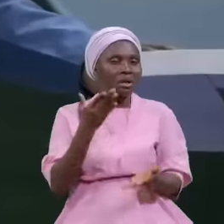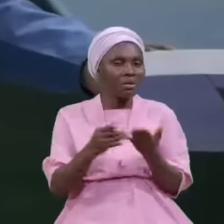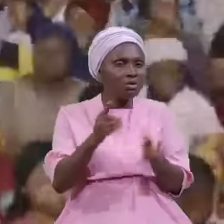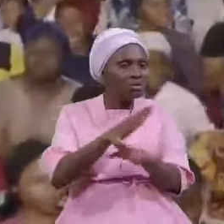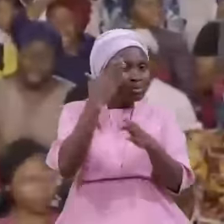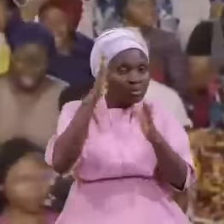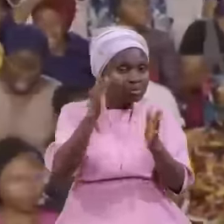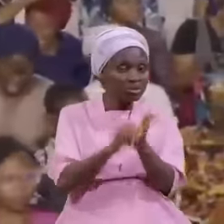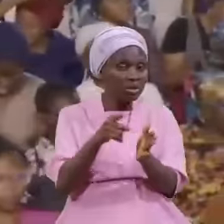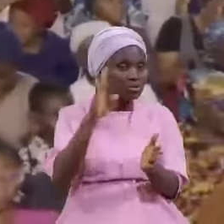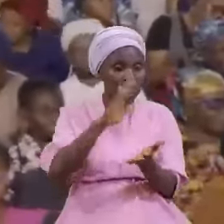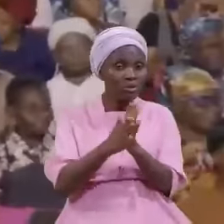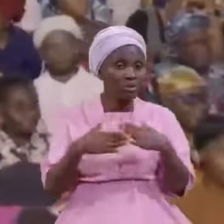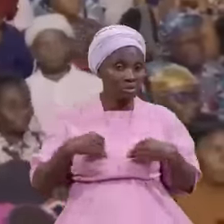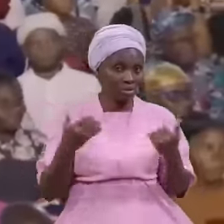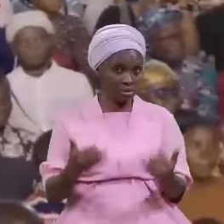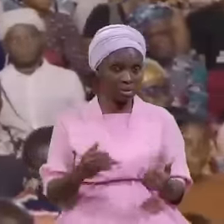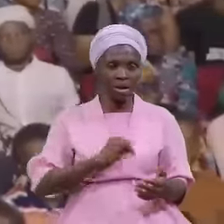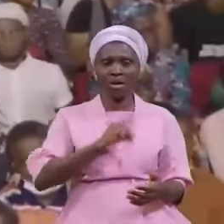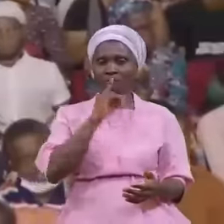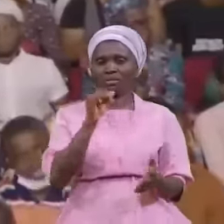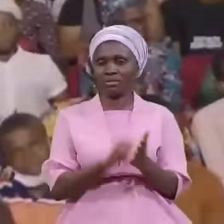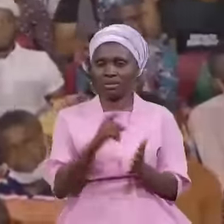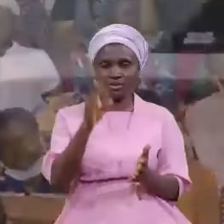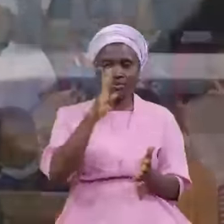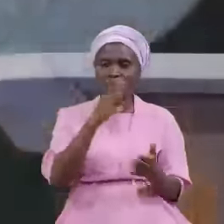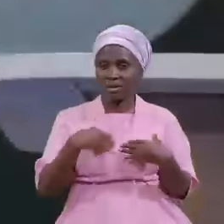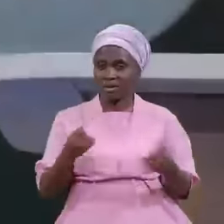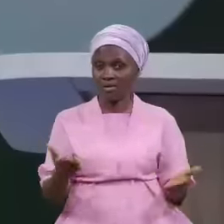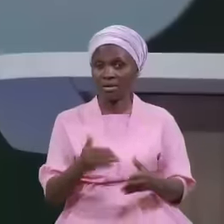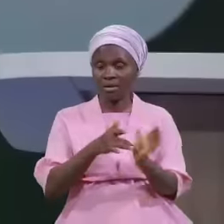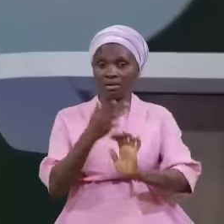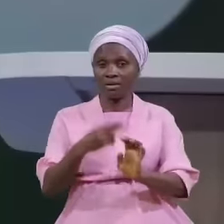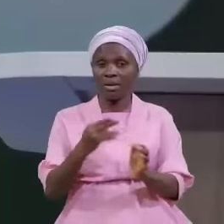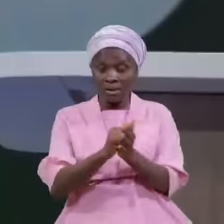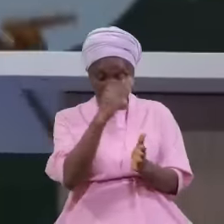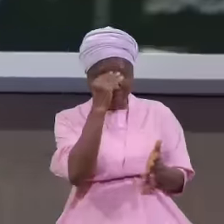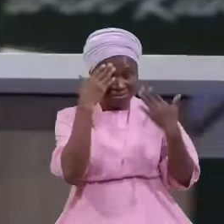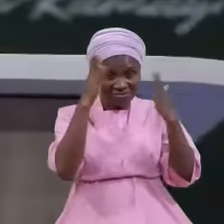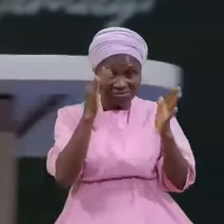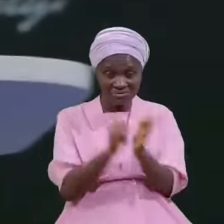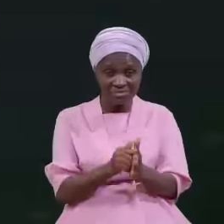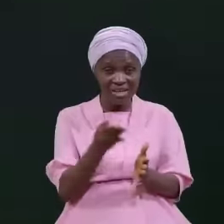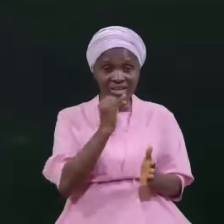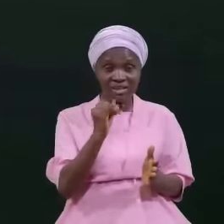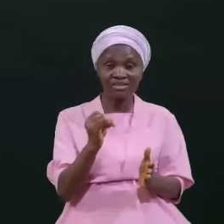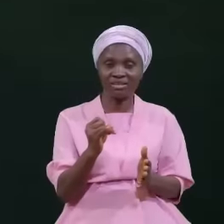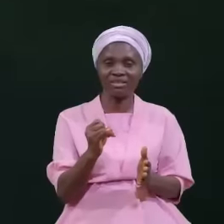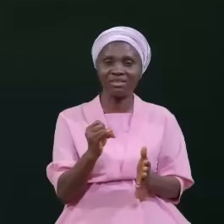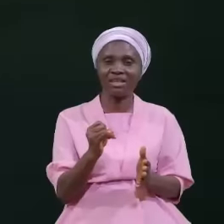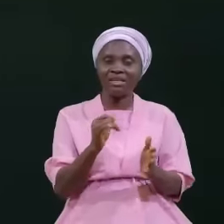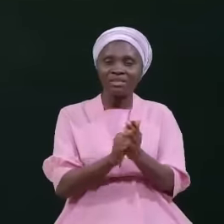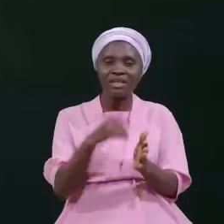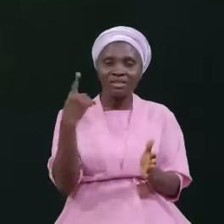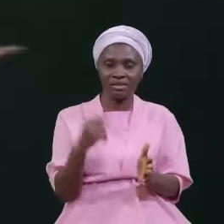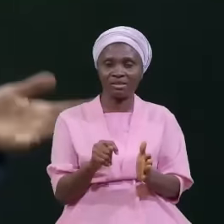healed. He didn't know that the problem, paralysis from his birth, he didn't know that everything will be